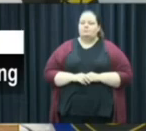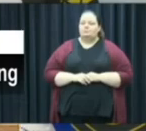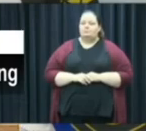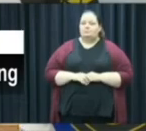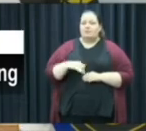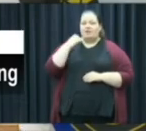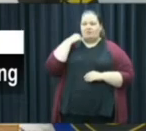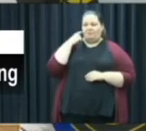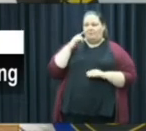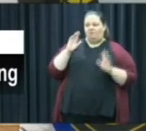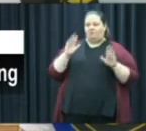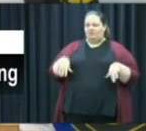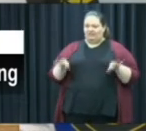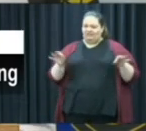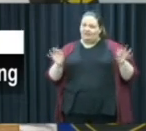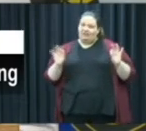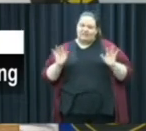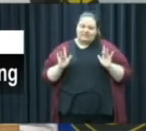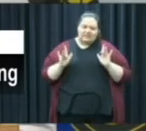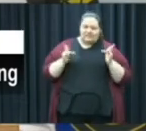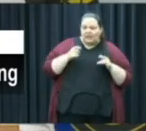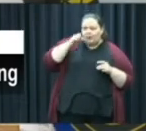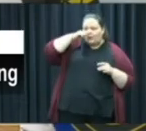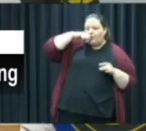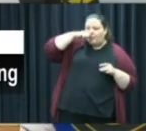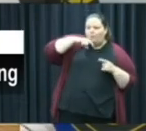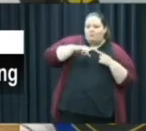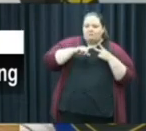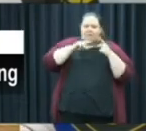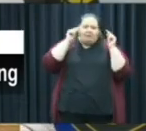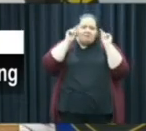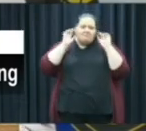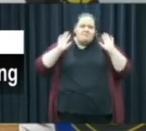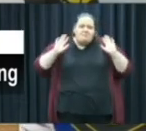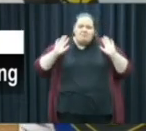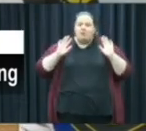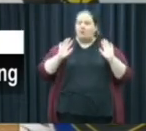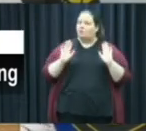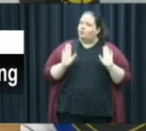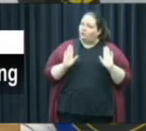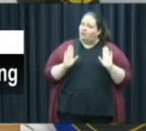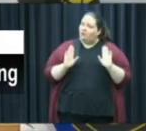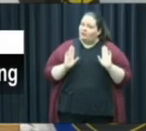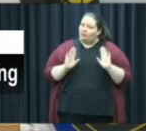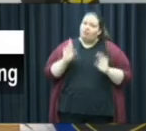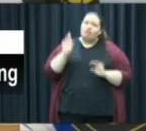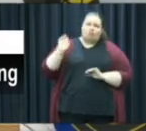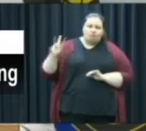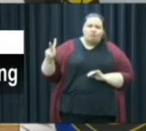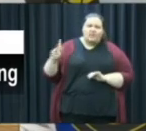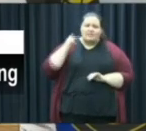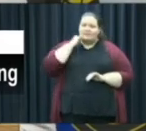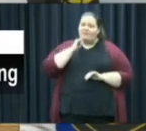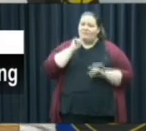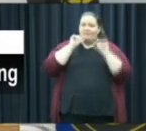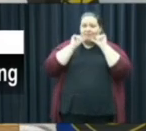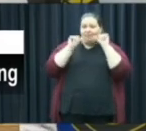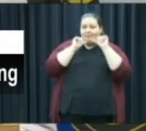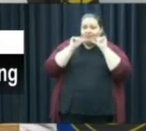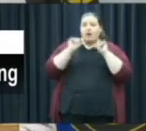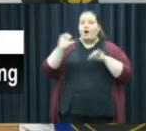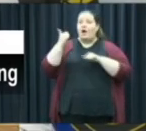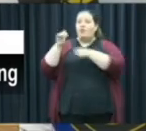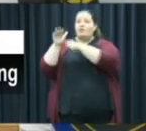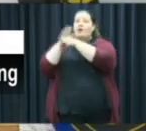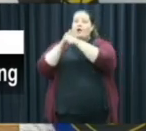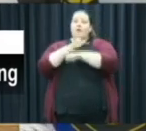Denying or hiding your symptoms could have tragic consequences for your family and anyone who could come into contact with you. And I have heard in other jurisdictions